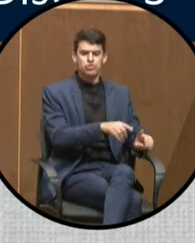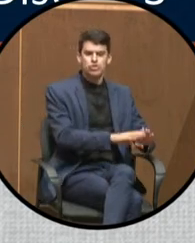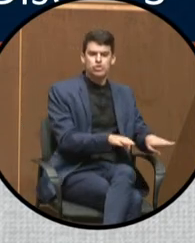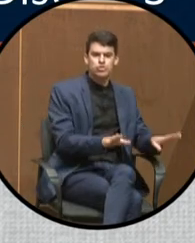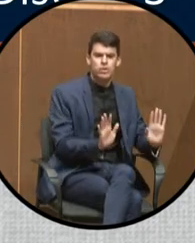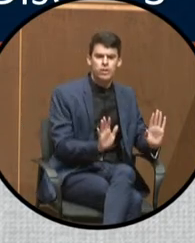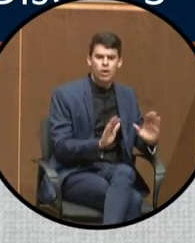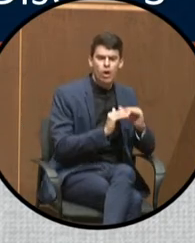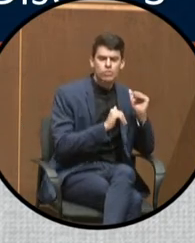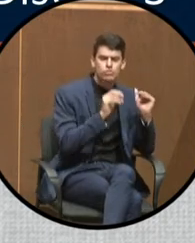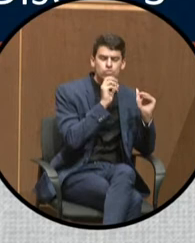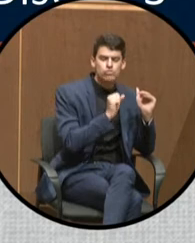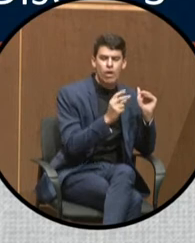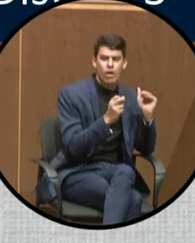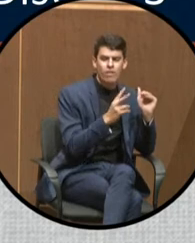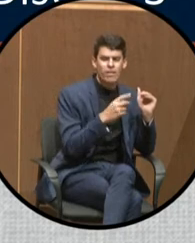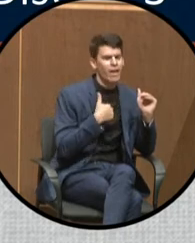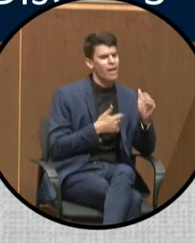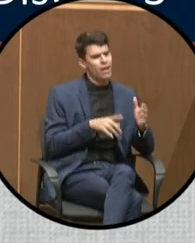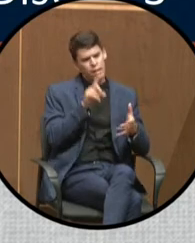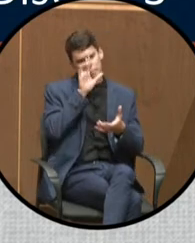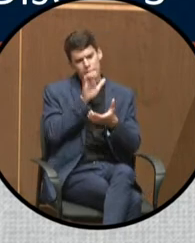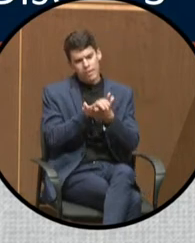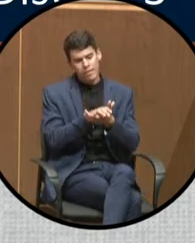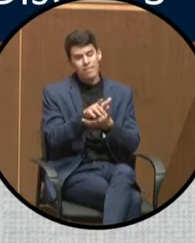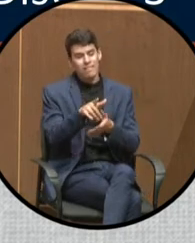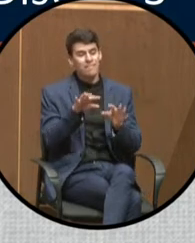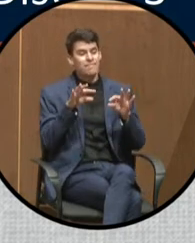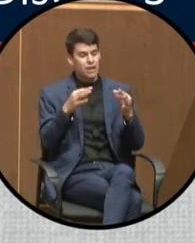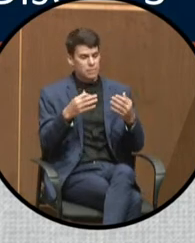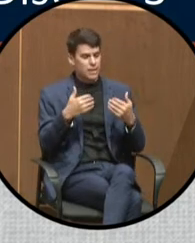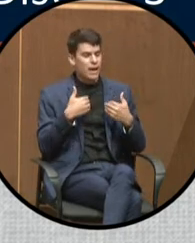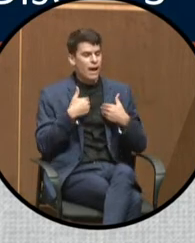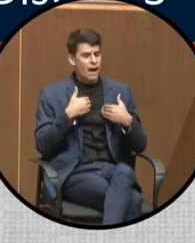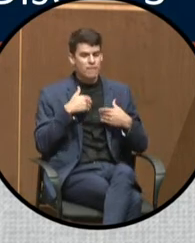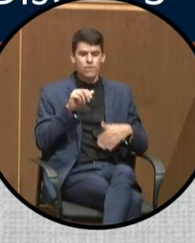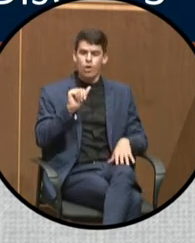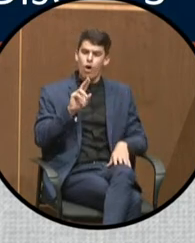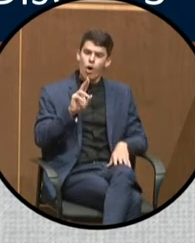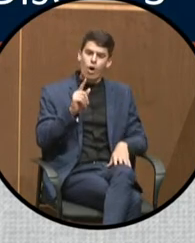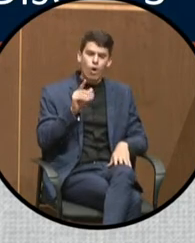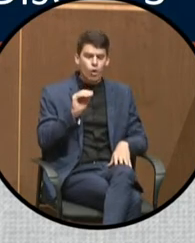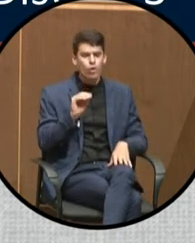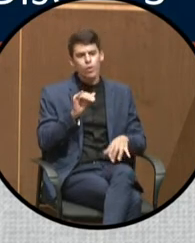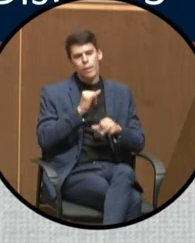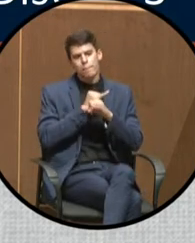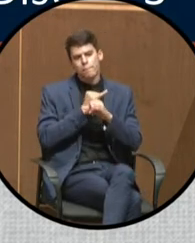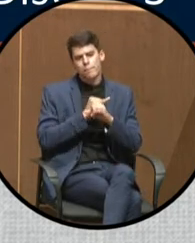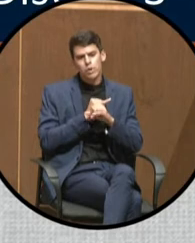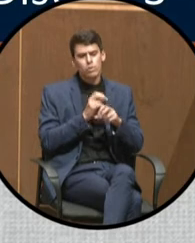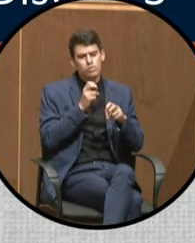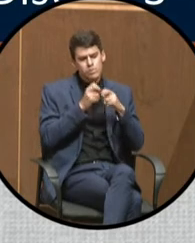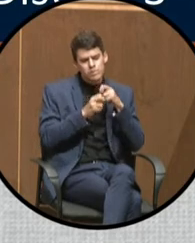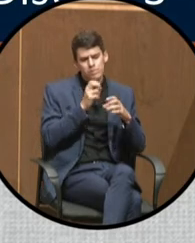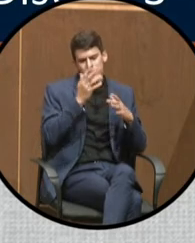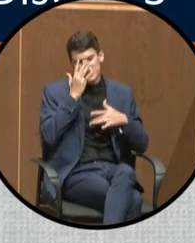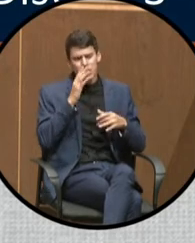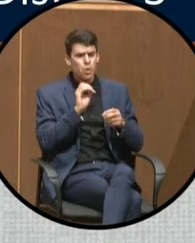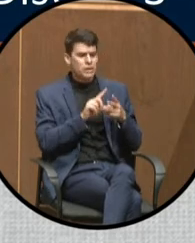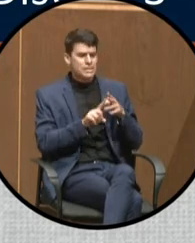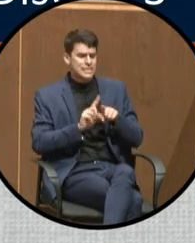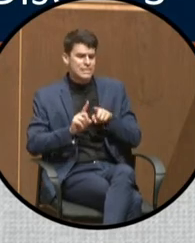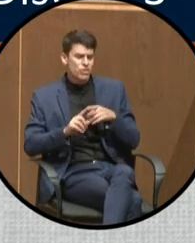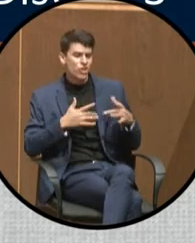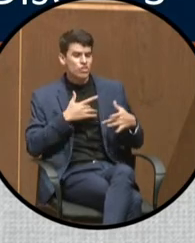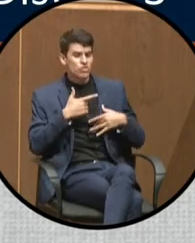very strongly that families with immune compromised members, medical conditions, or other concerns should consult